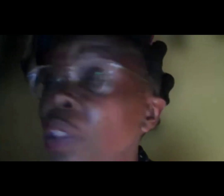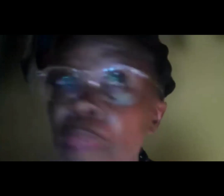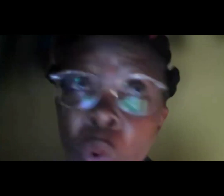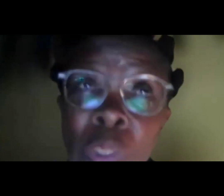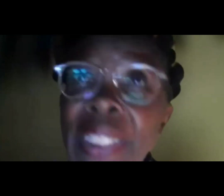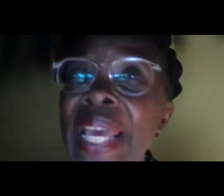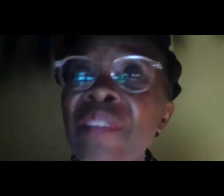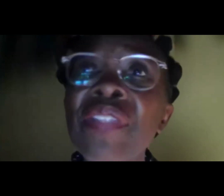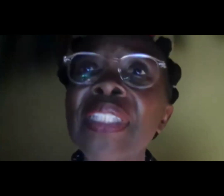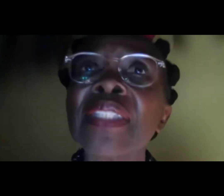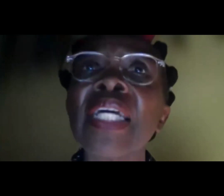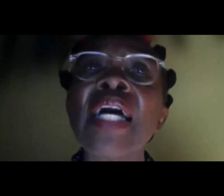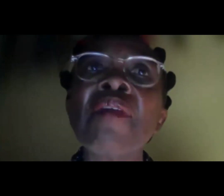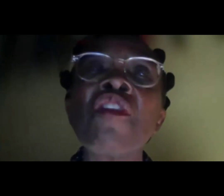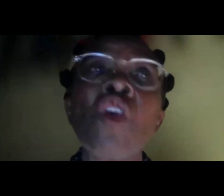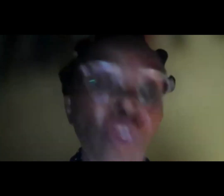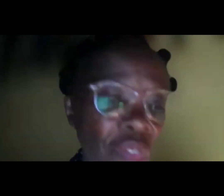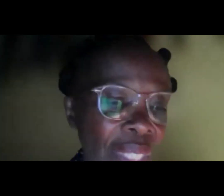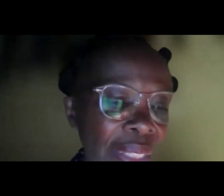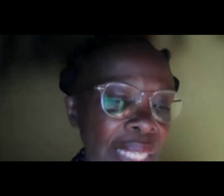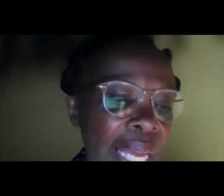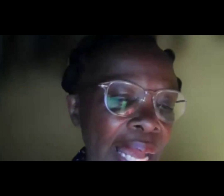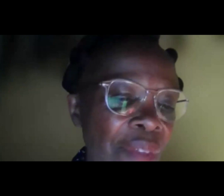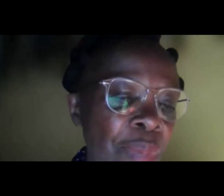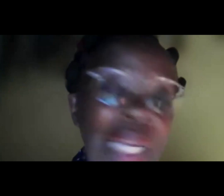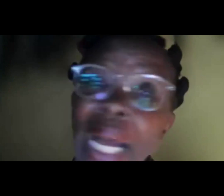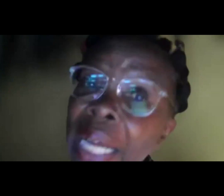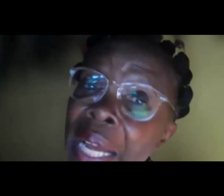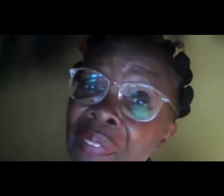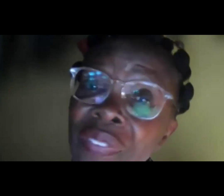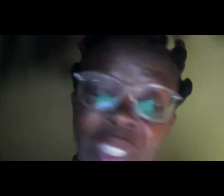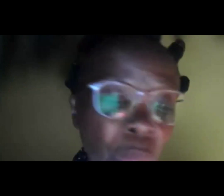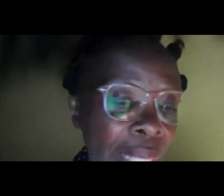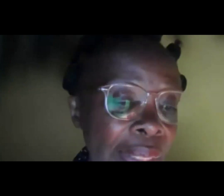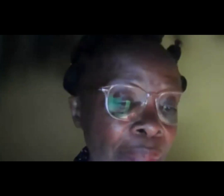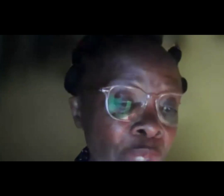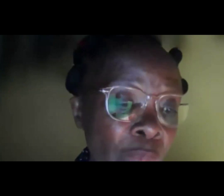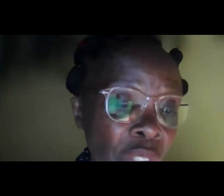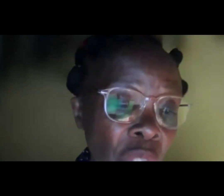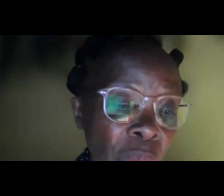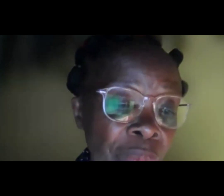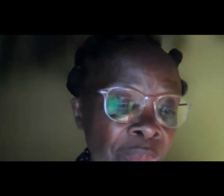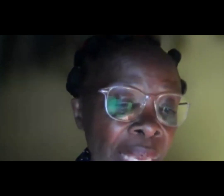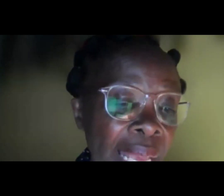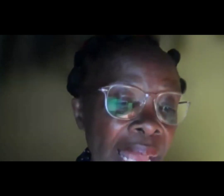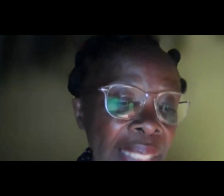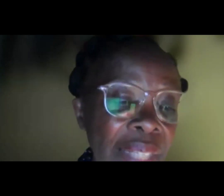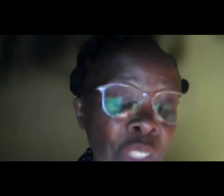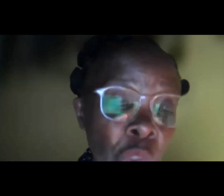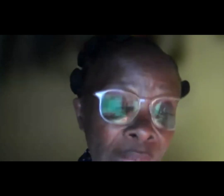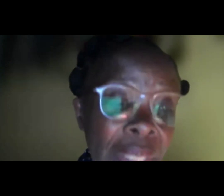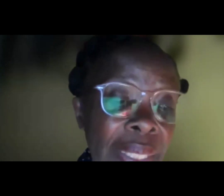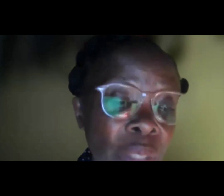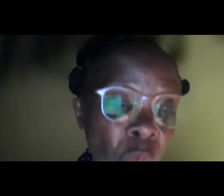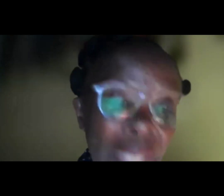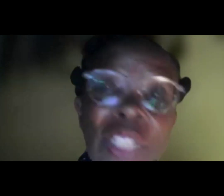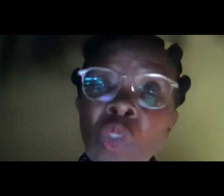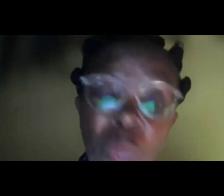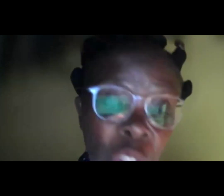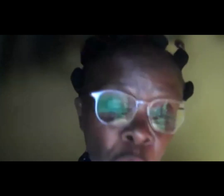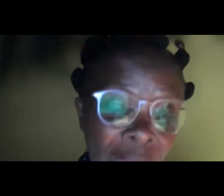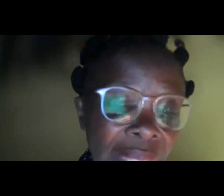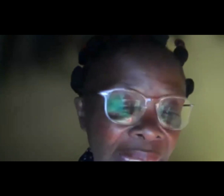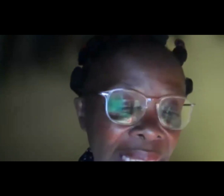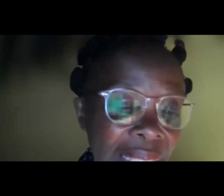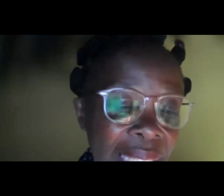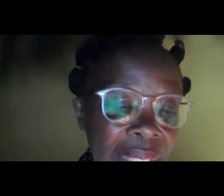also supporting efforts for all of us, have been ACAV as well as WHO. And they're working